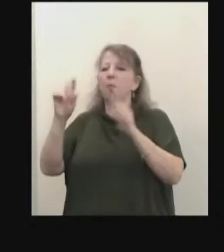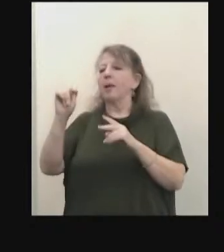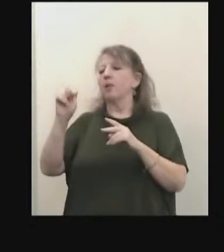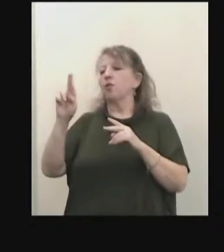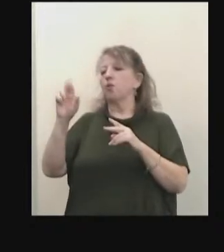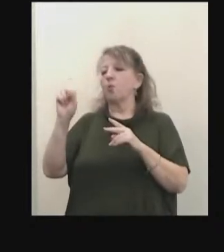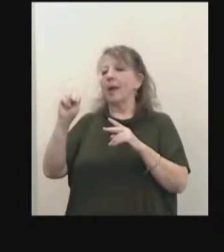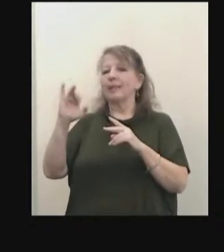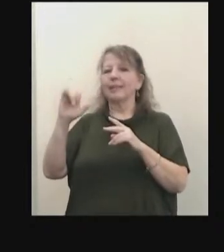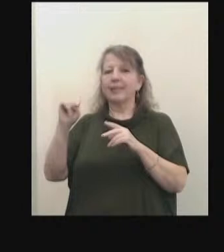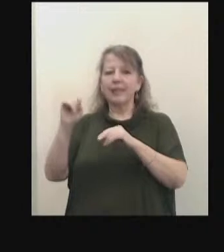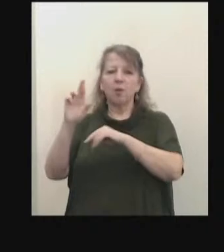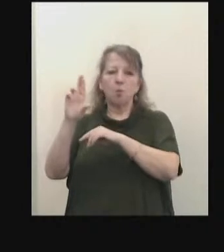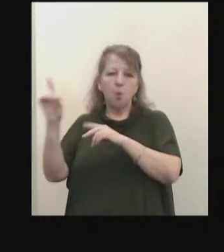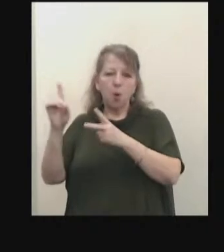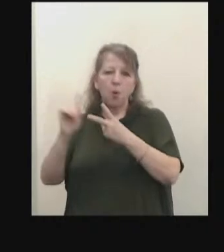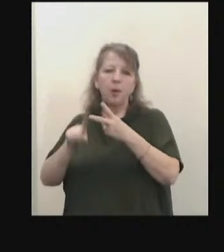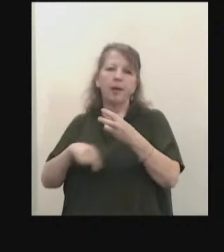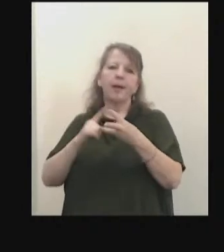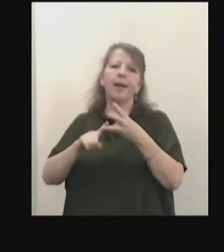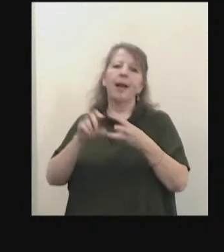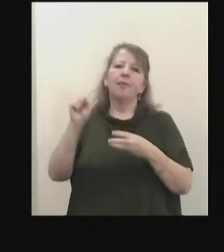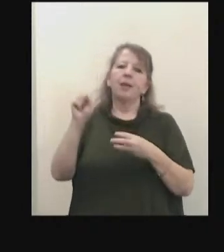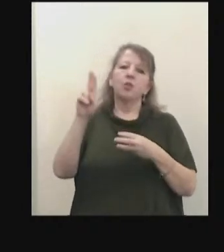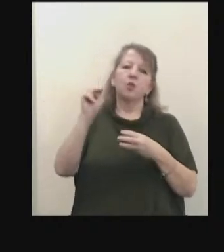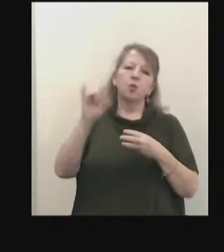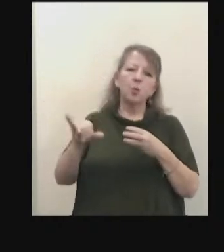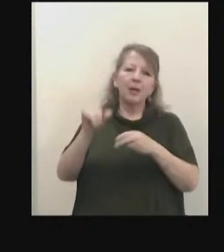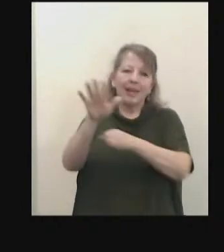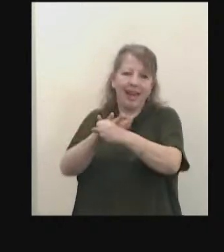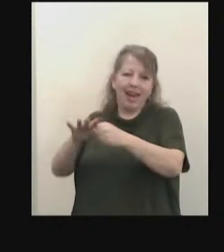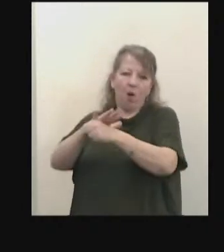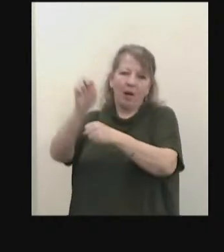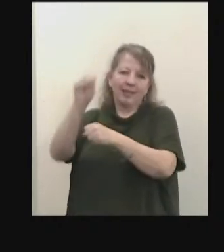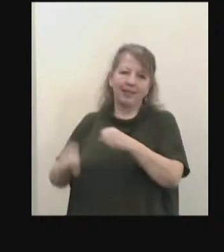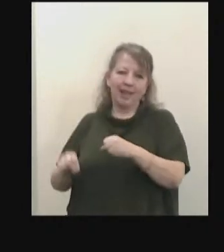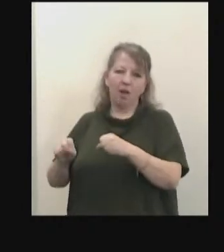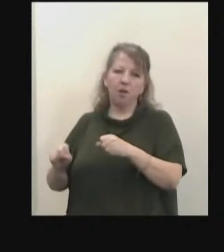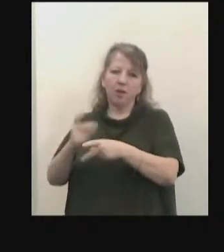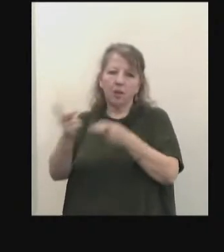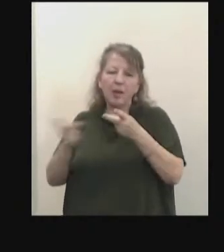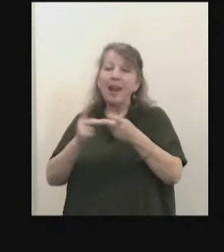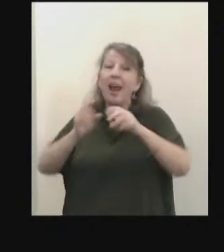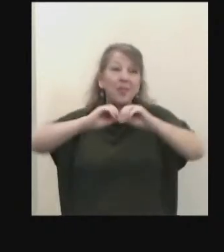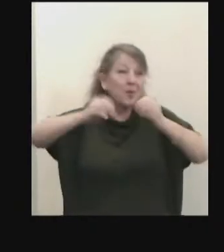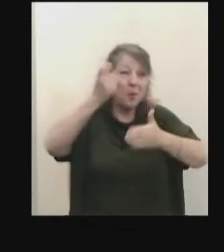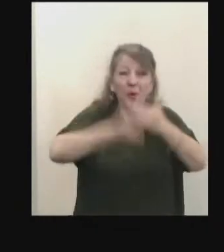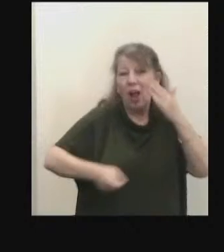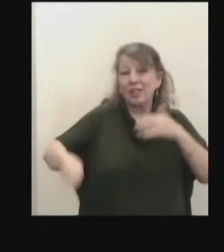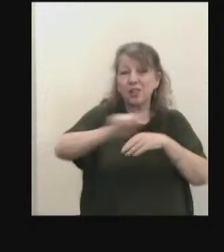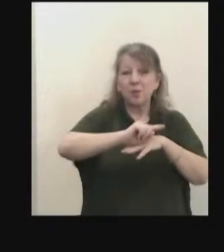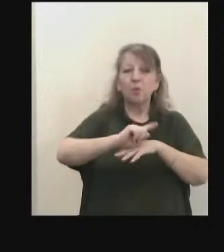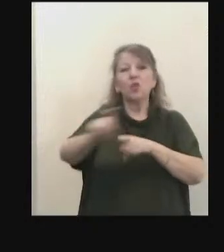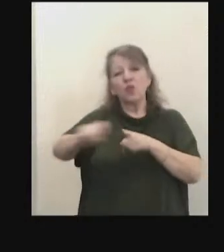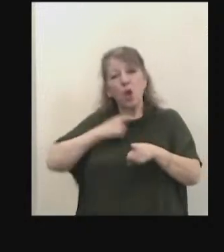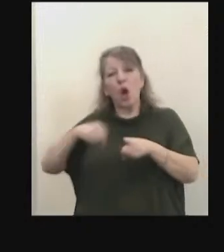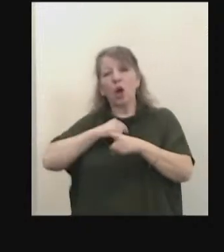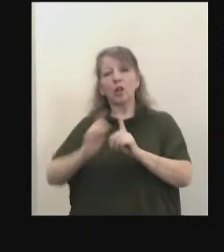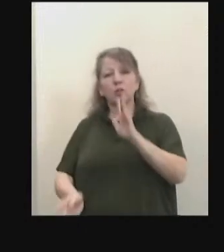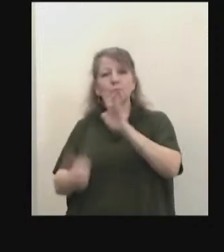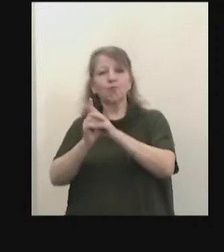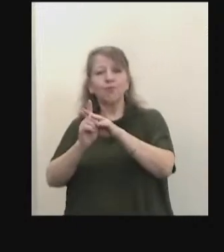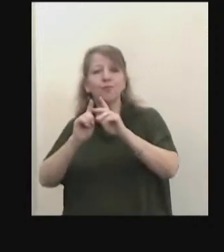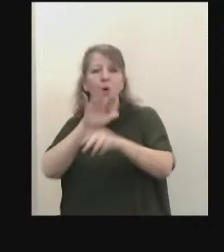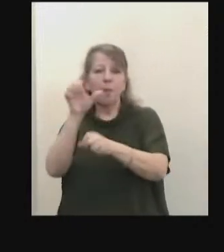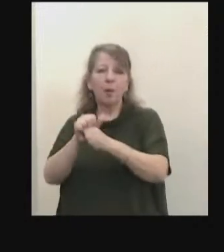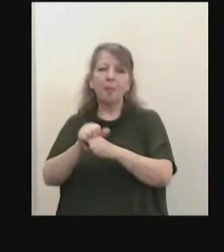know. Of course, we have the SUNY Erie South location, and there's no cost. Call 858-2929. Boosters, I'm going to turn it over to the